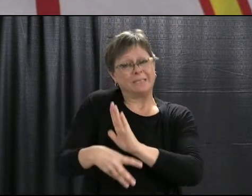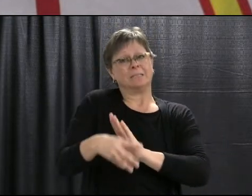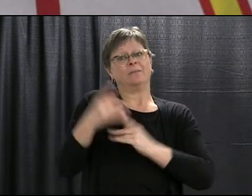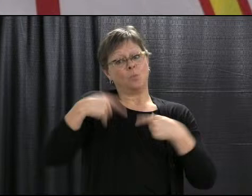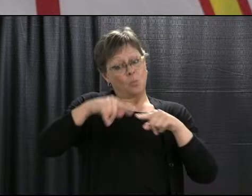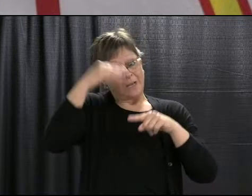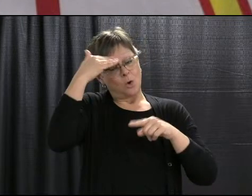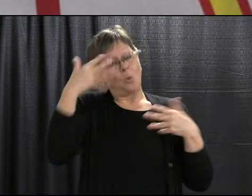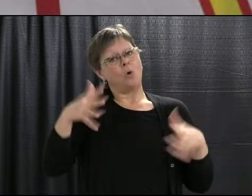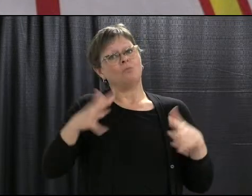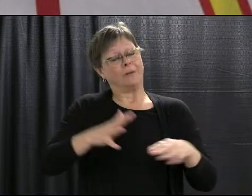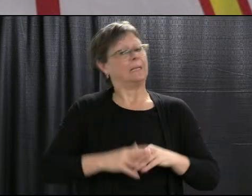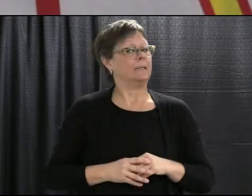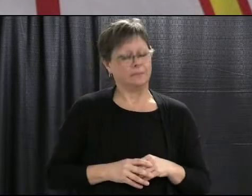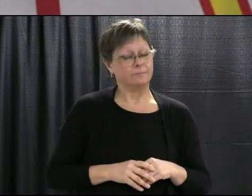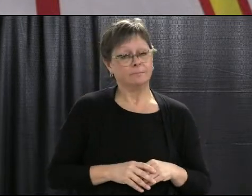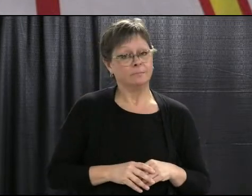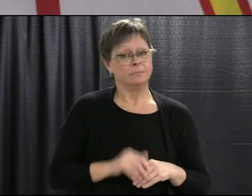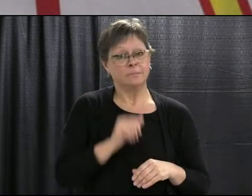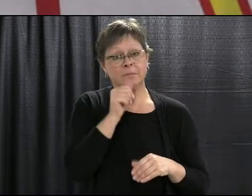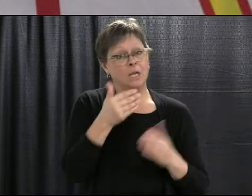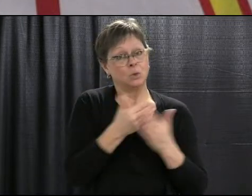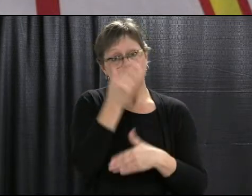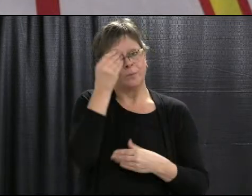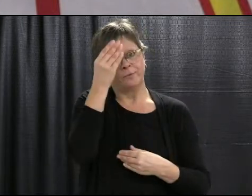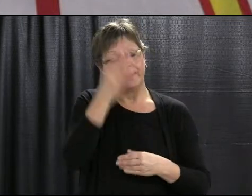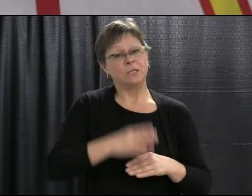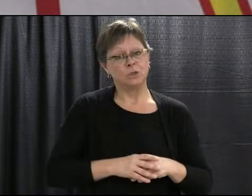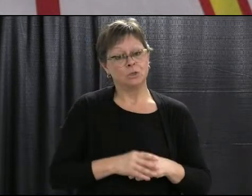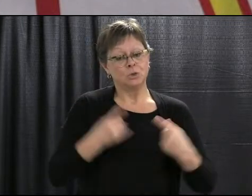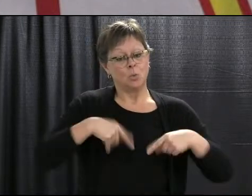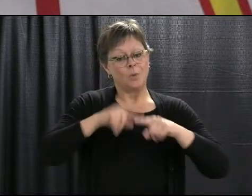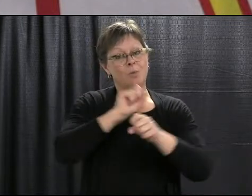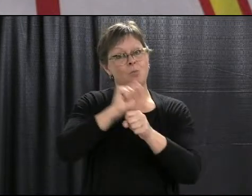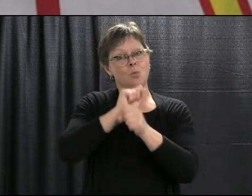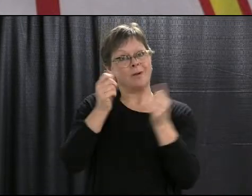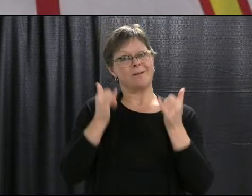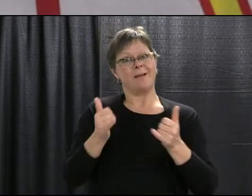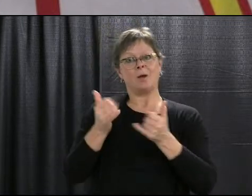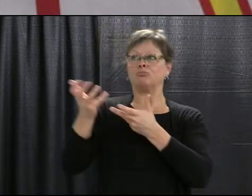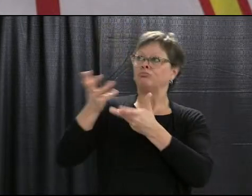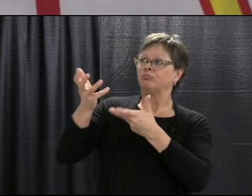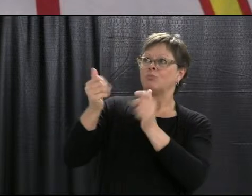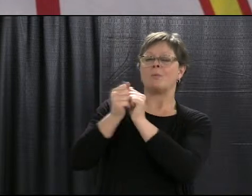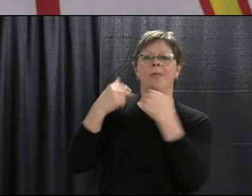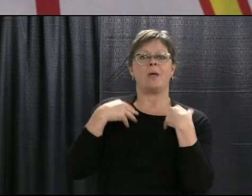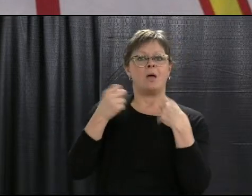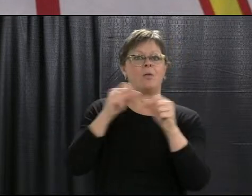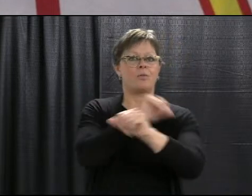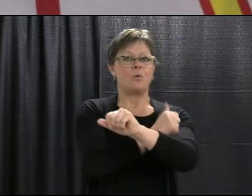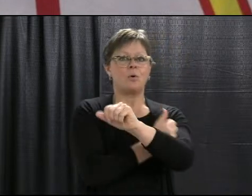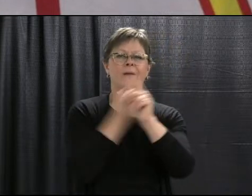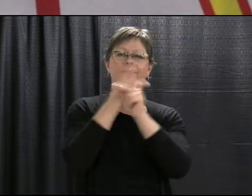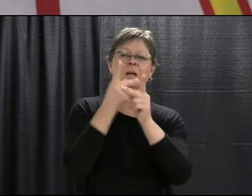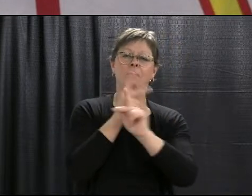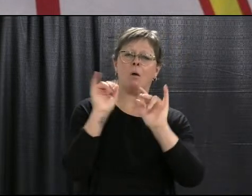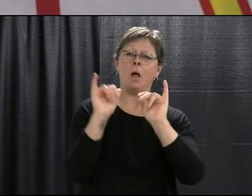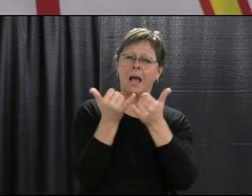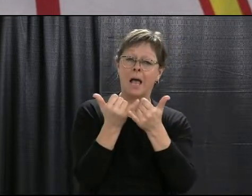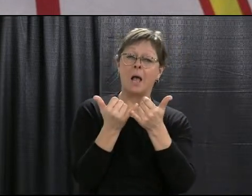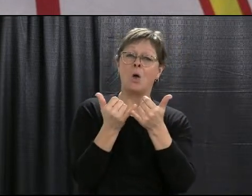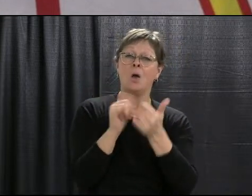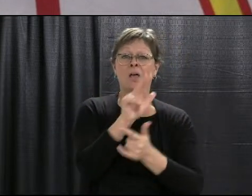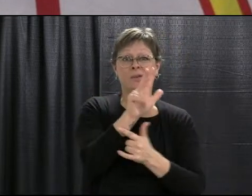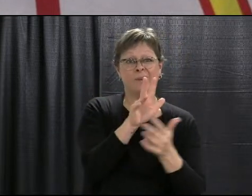in the province. And we are working with the health authority to put in place mitigating strategies to get that